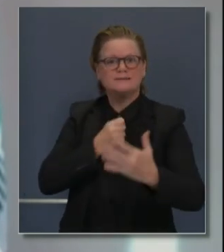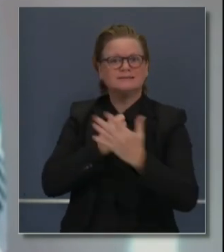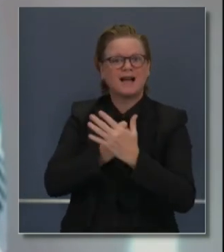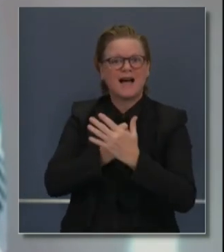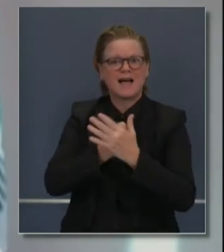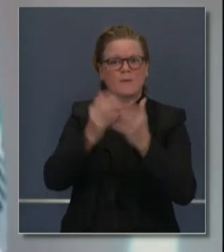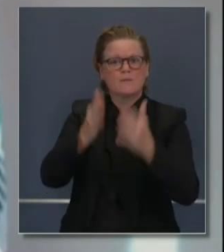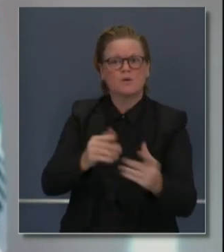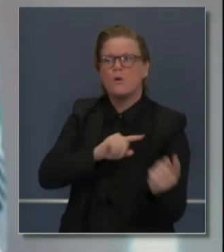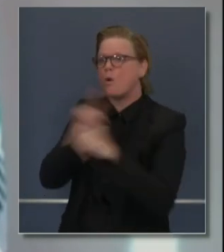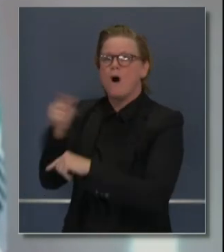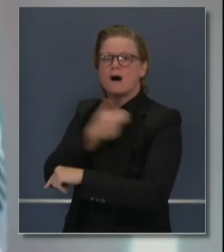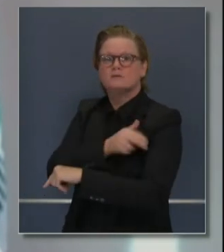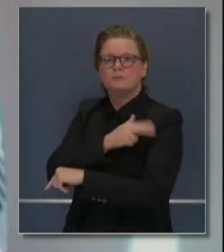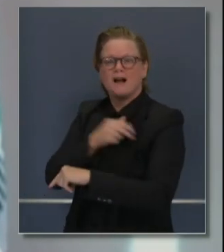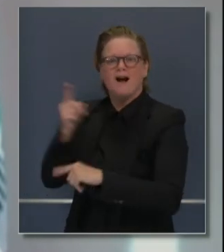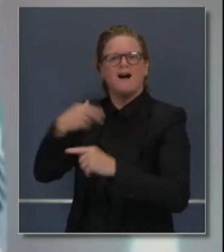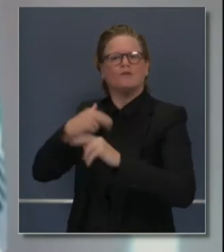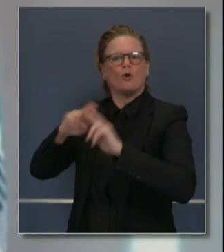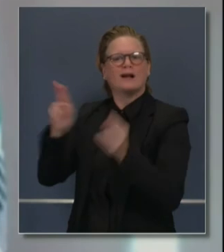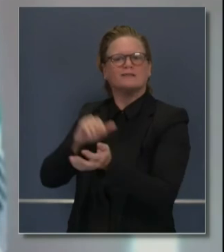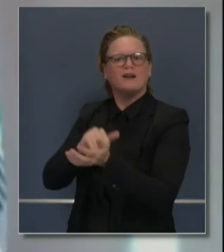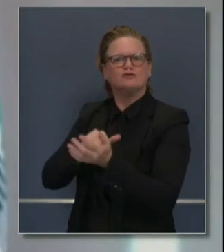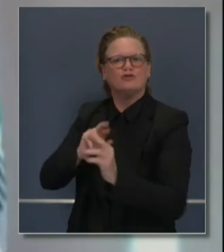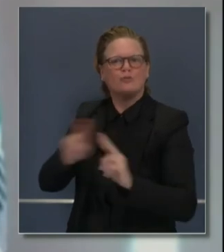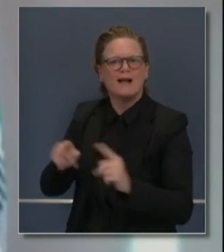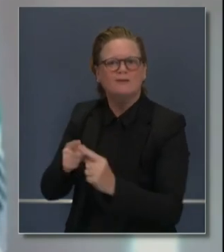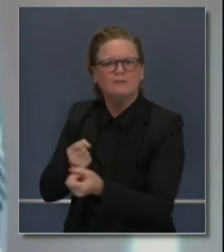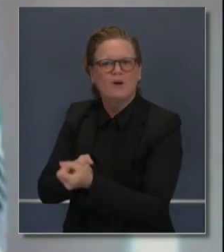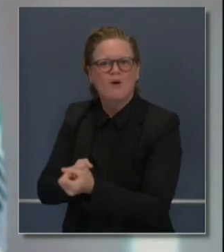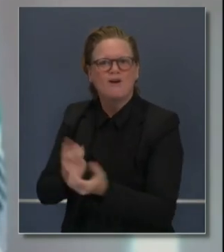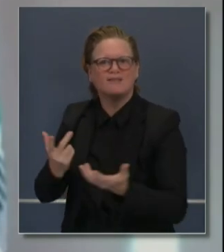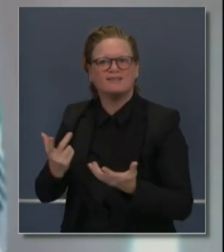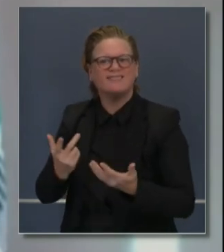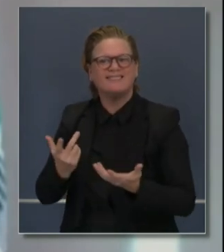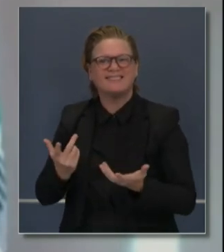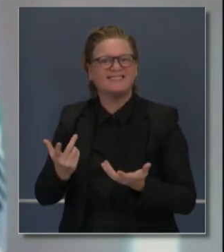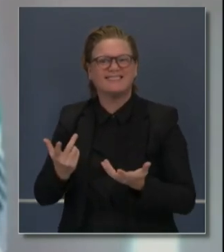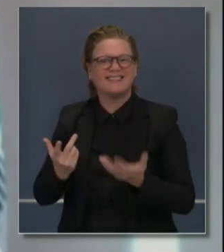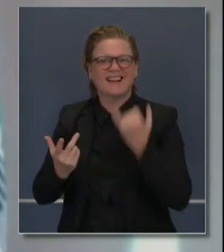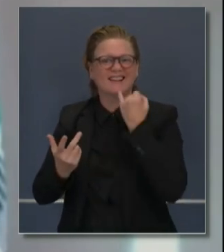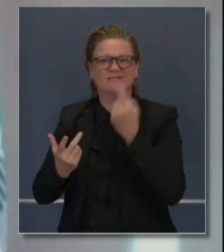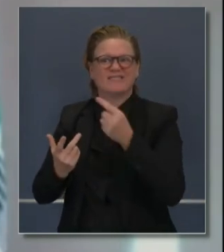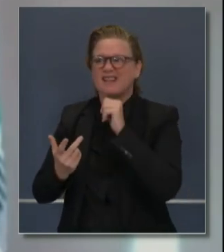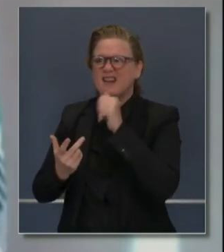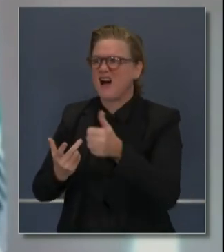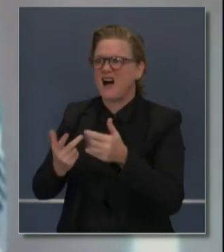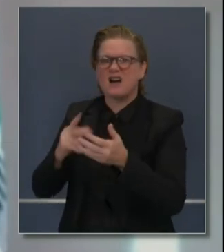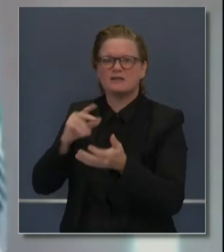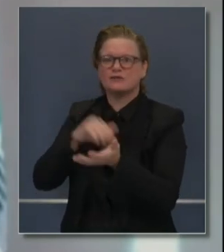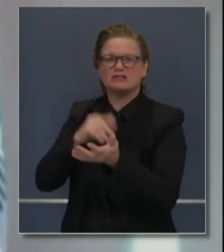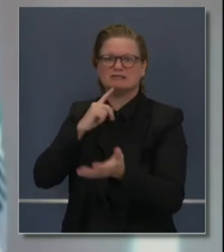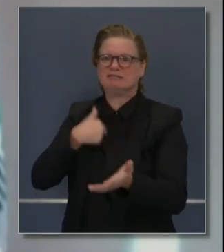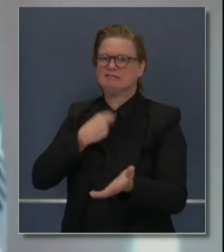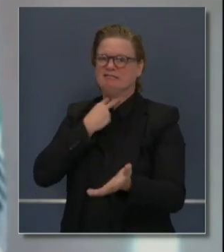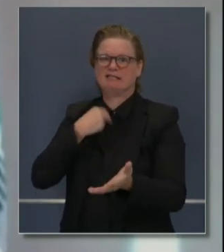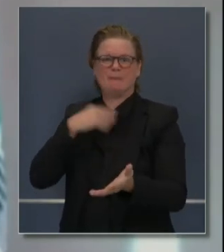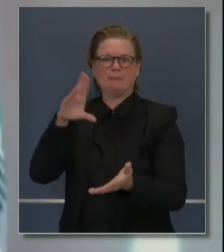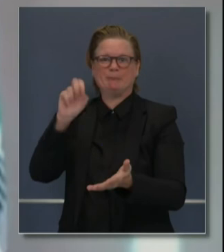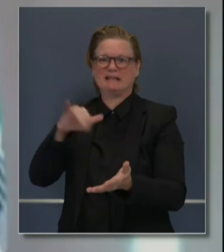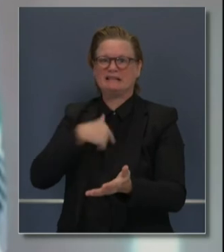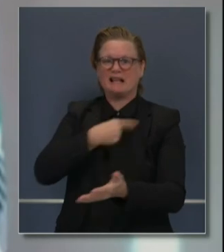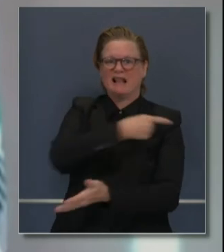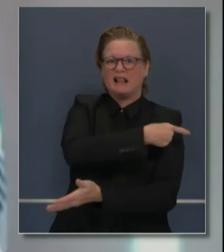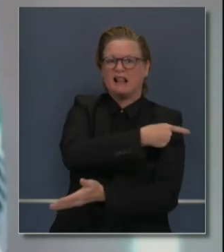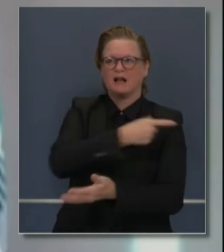those provisions that you mentioned, Sophia, can only really make the difference if we continue to push that front end work, those